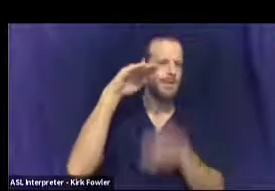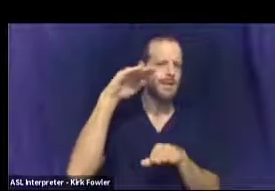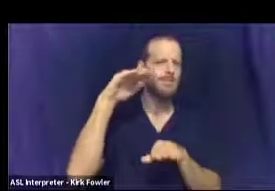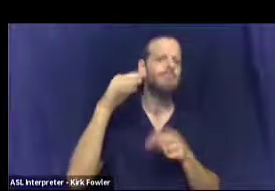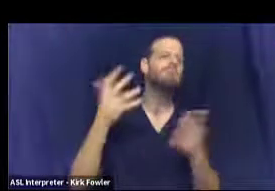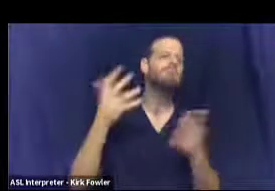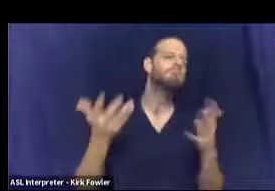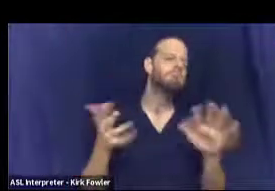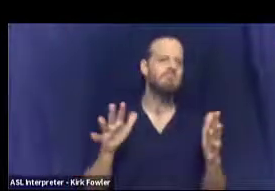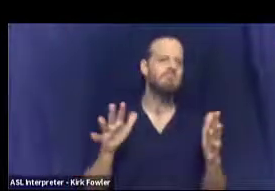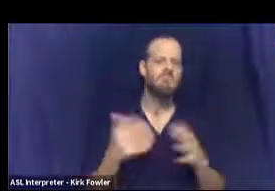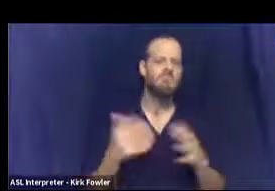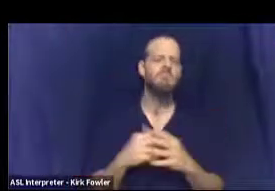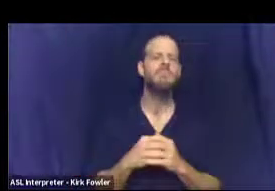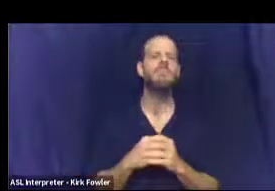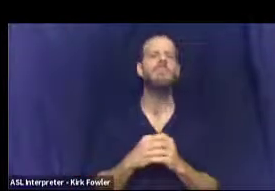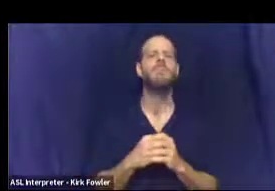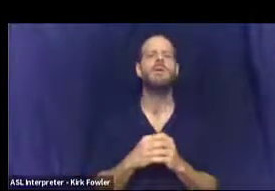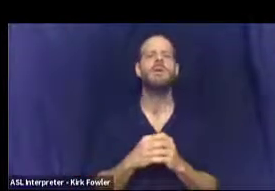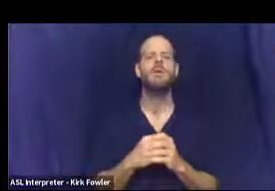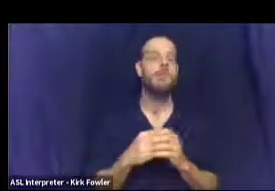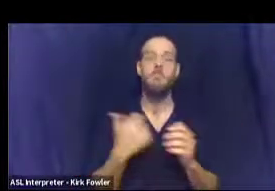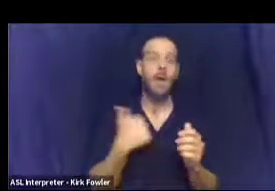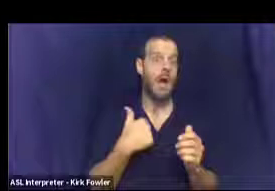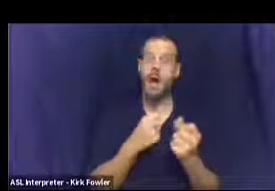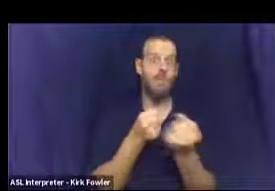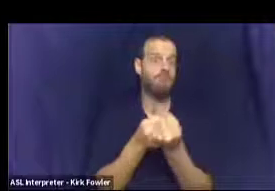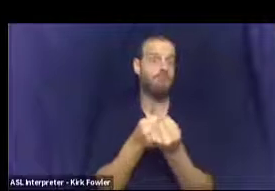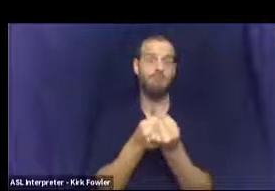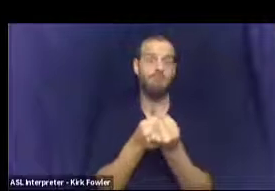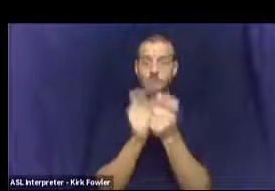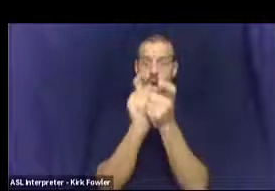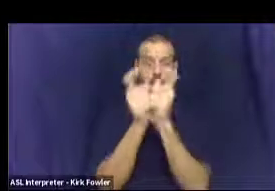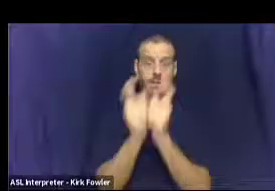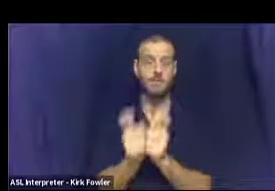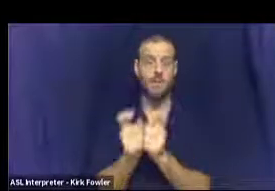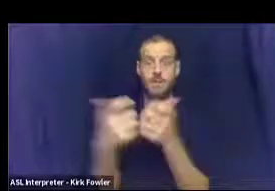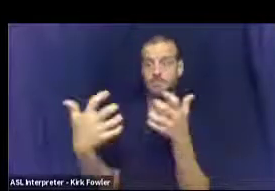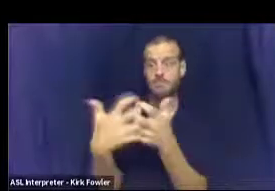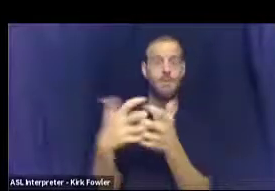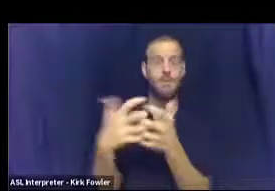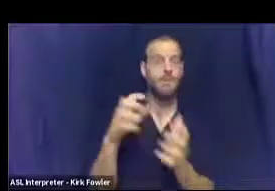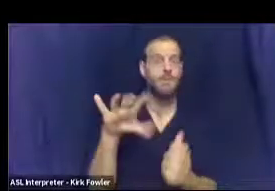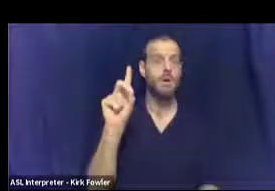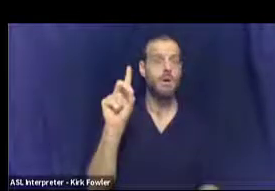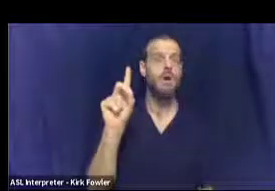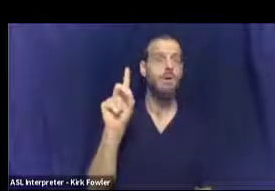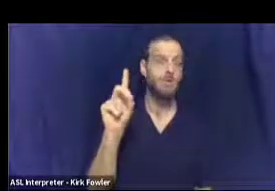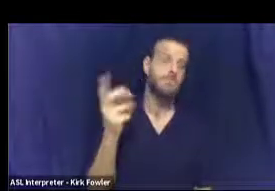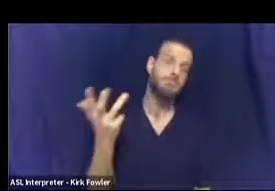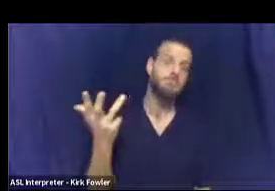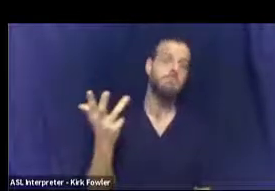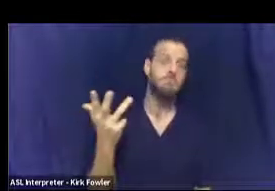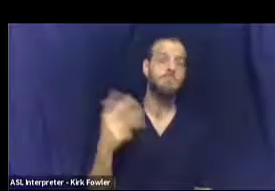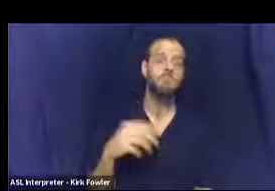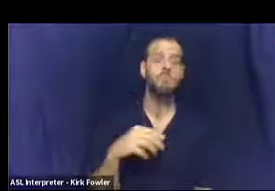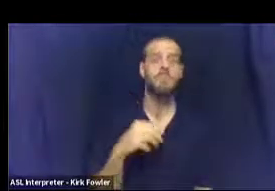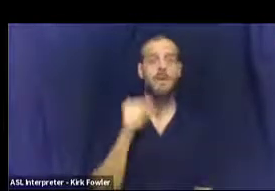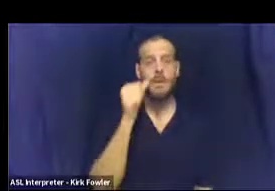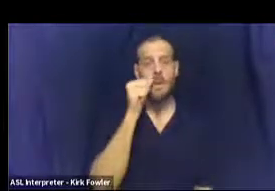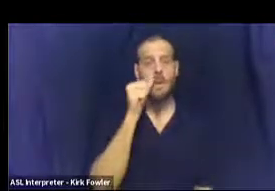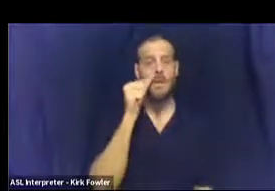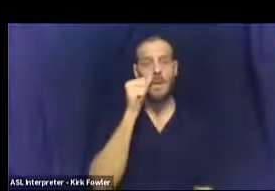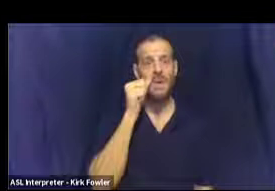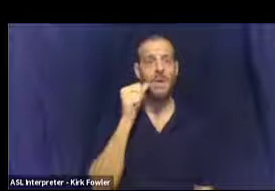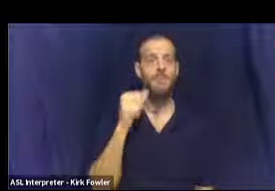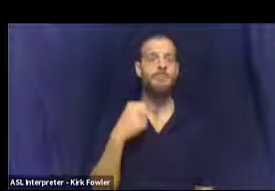big fan of customizing. So like you see in this little activity here, this is a top to bottom. So and I'm sure there's other